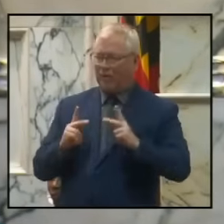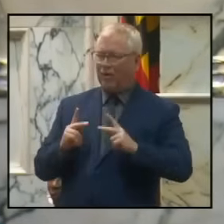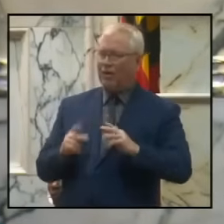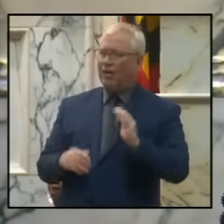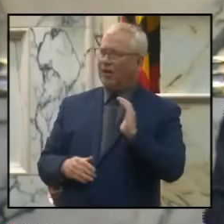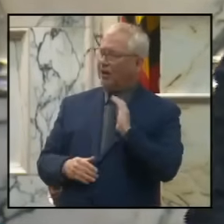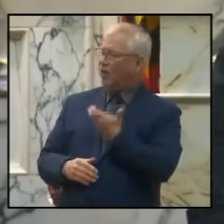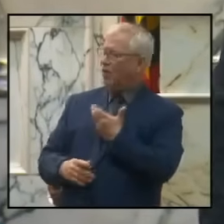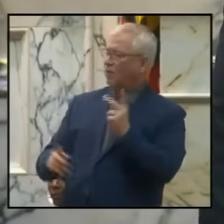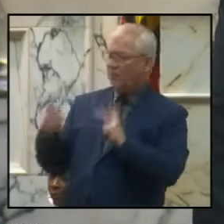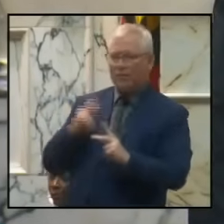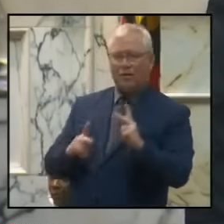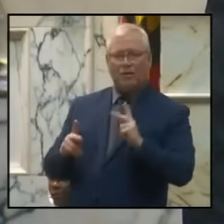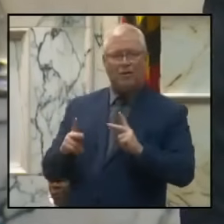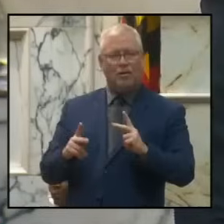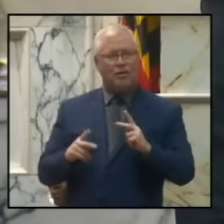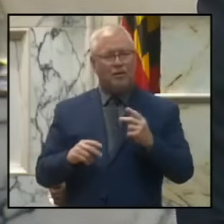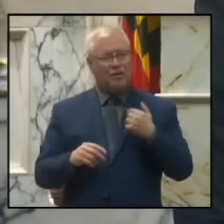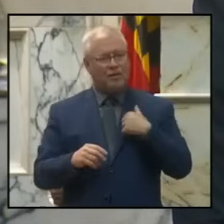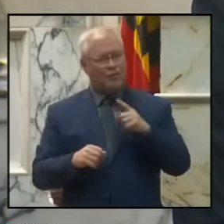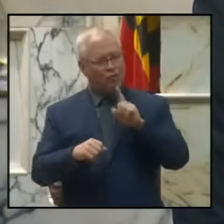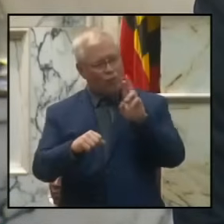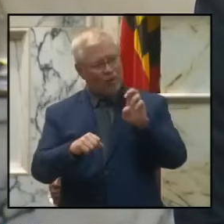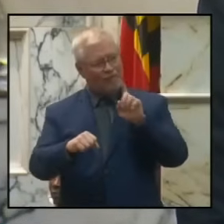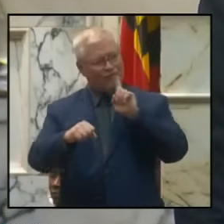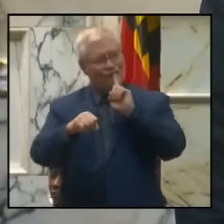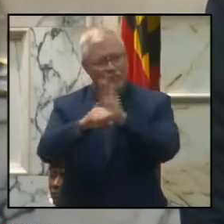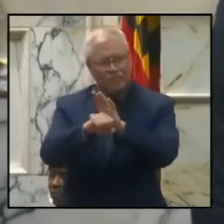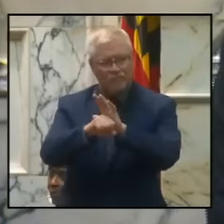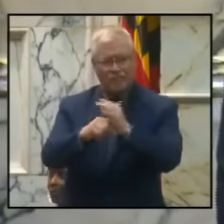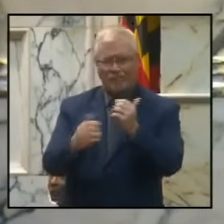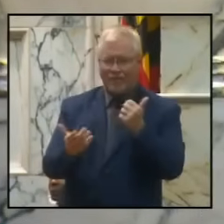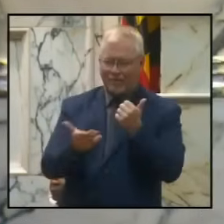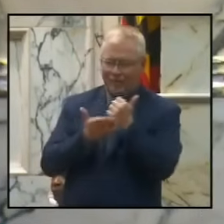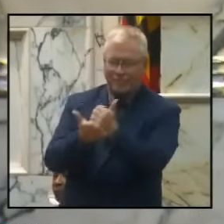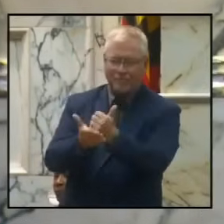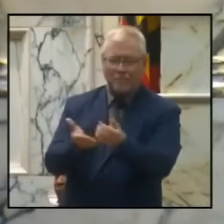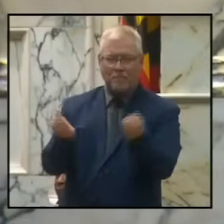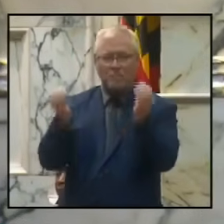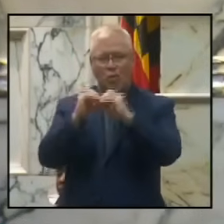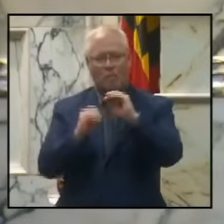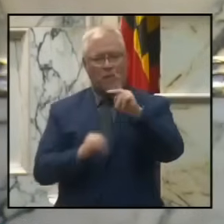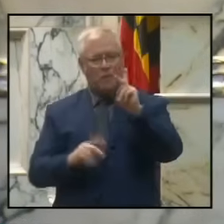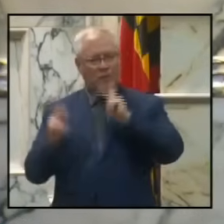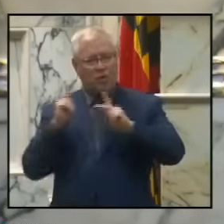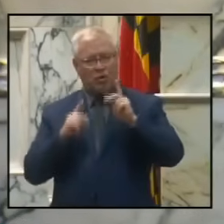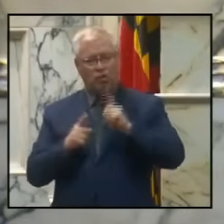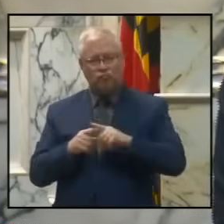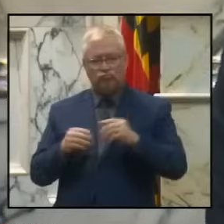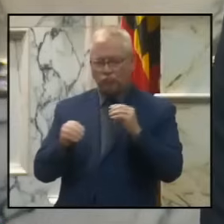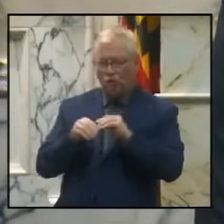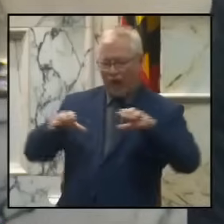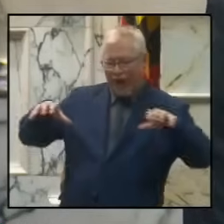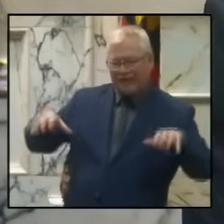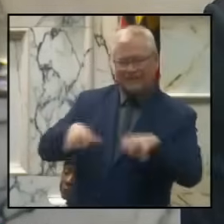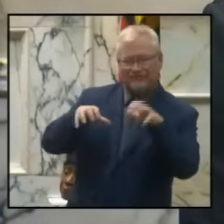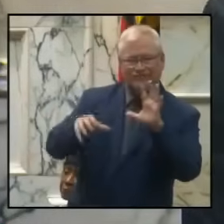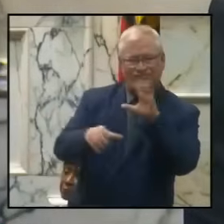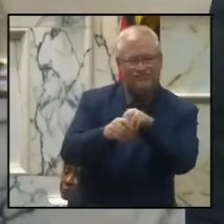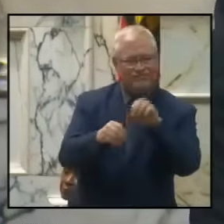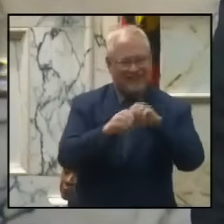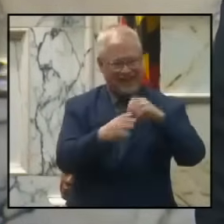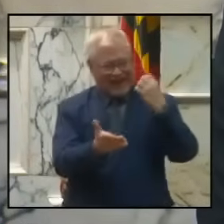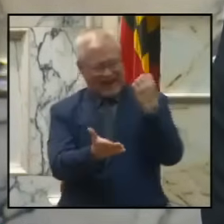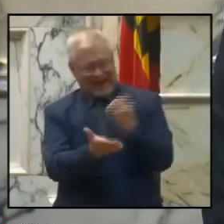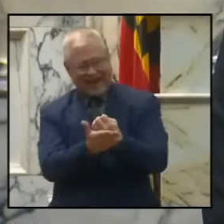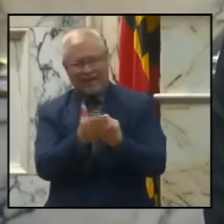rededicate ourselves to helping more Marylanders become active participants in a growing economy instead of being weighed down by a stalled